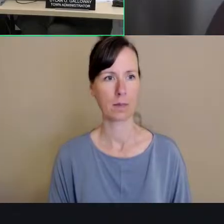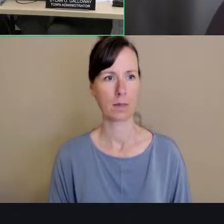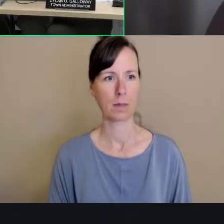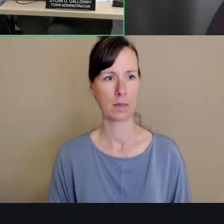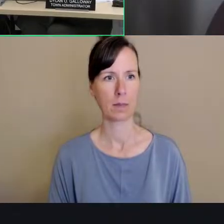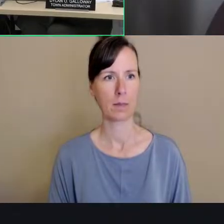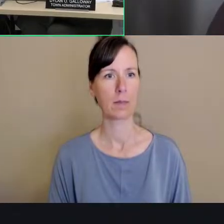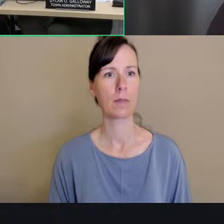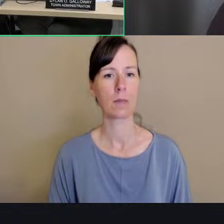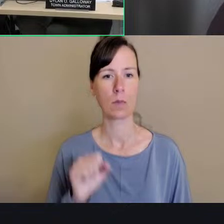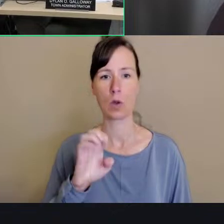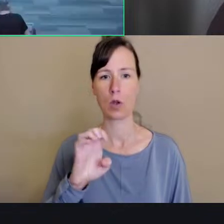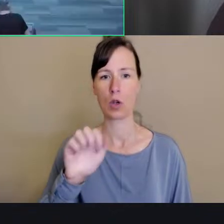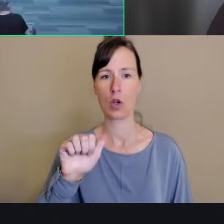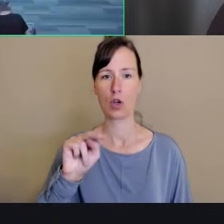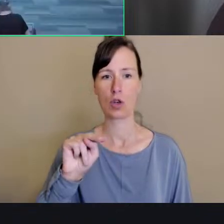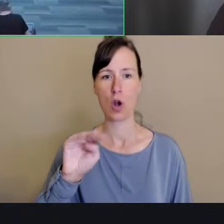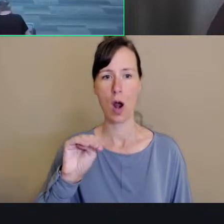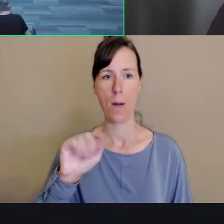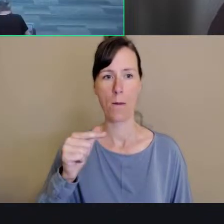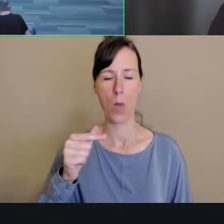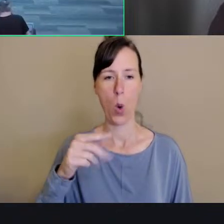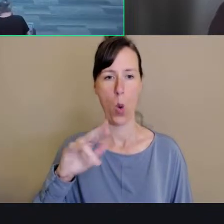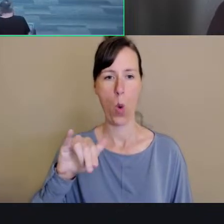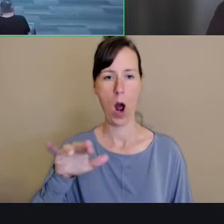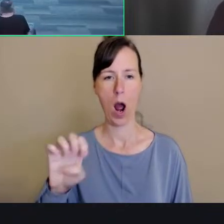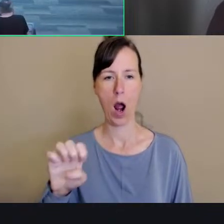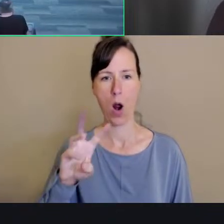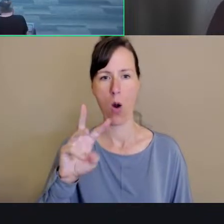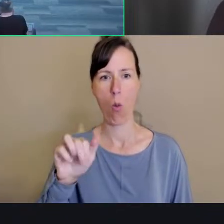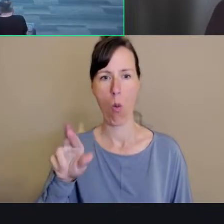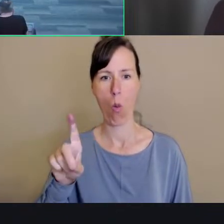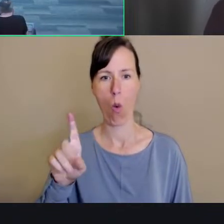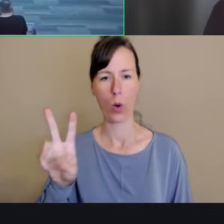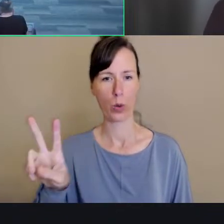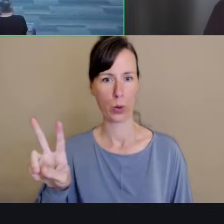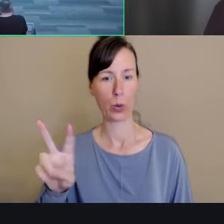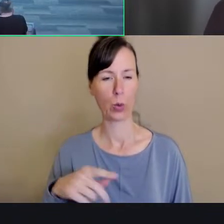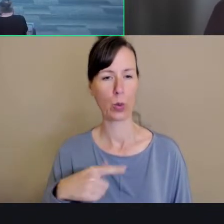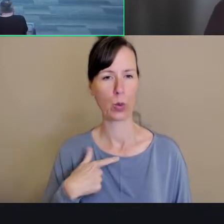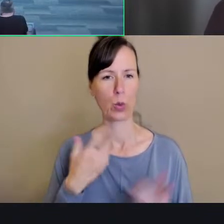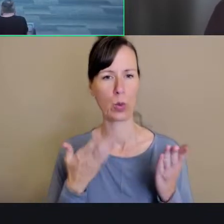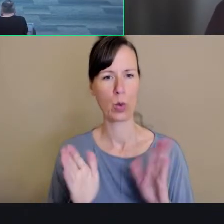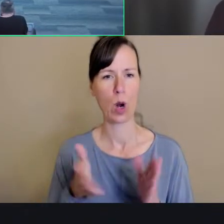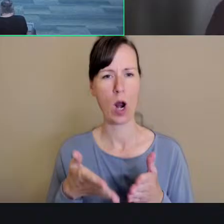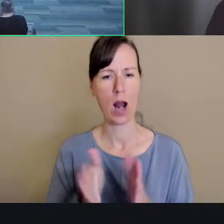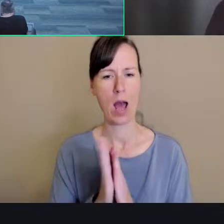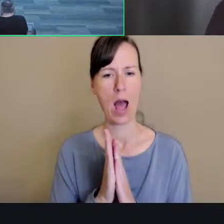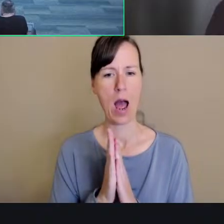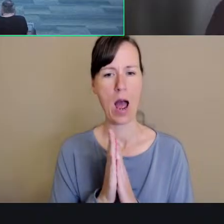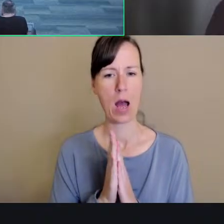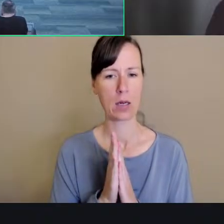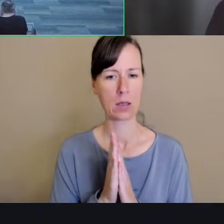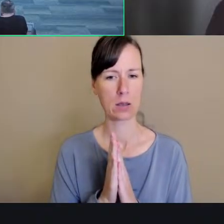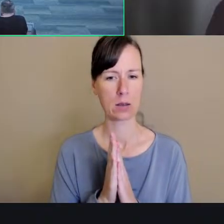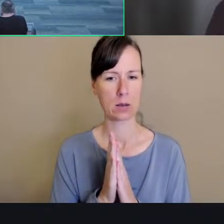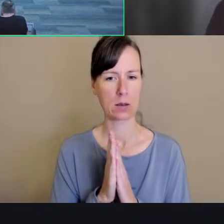Sean McGuire, Ward 2. I was going to ask, the